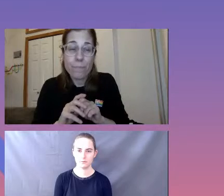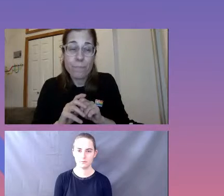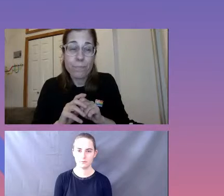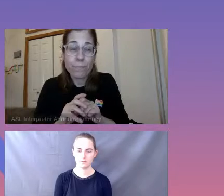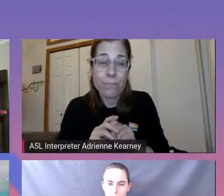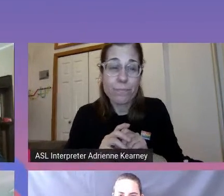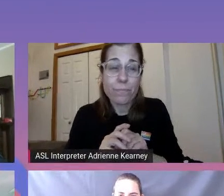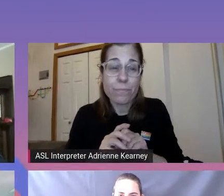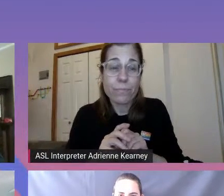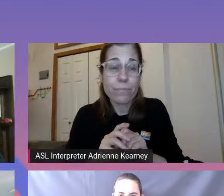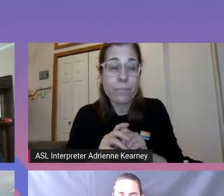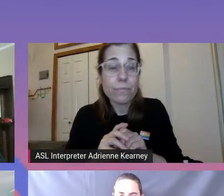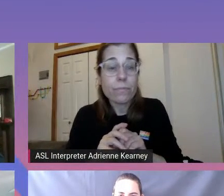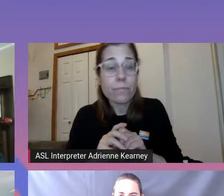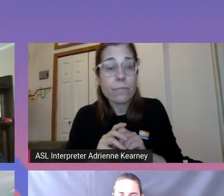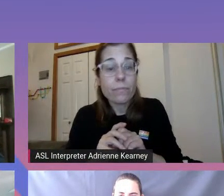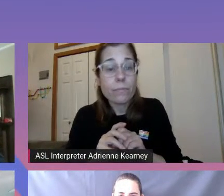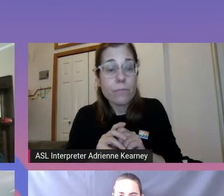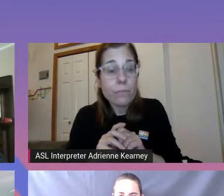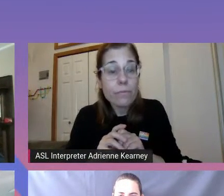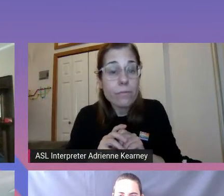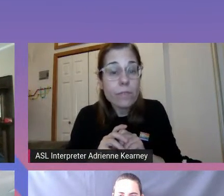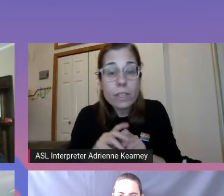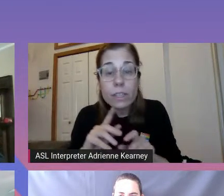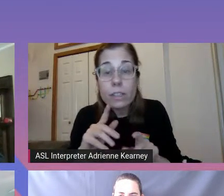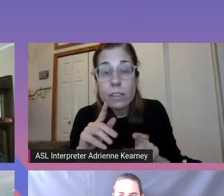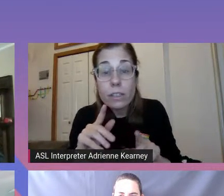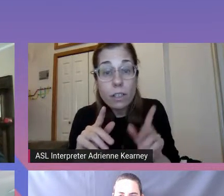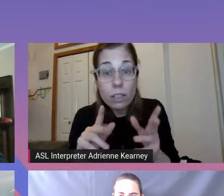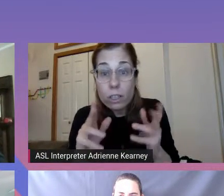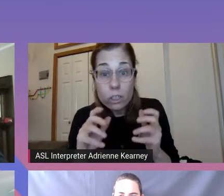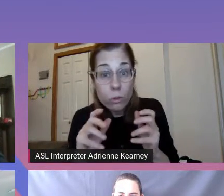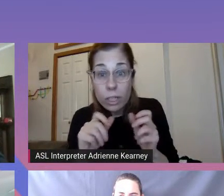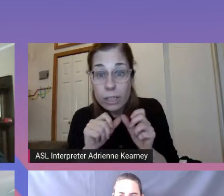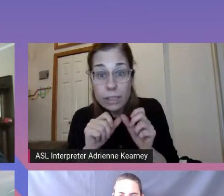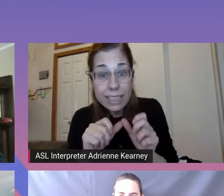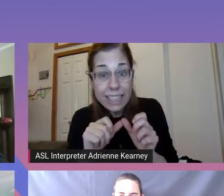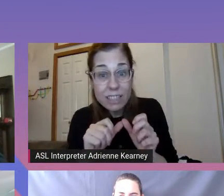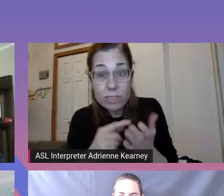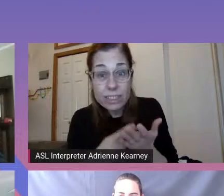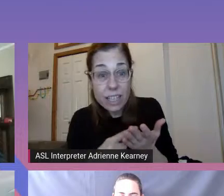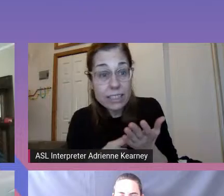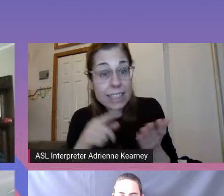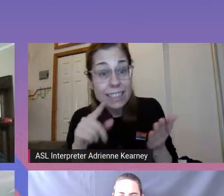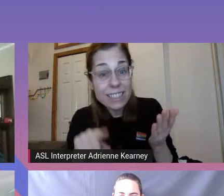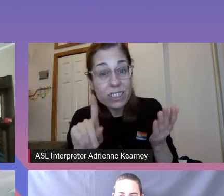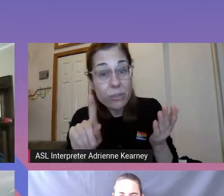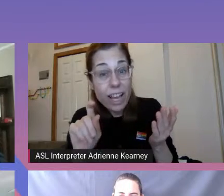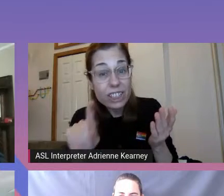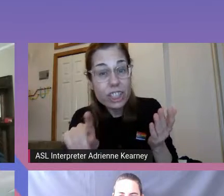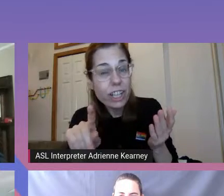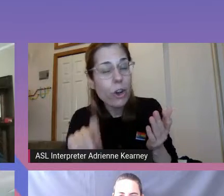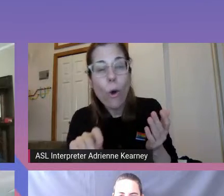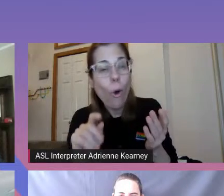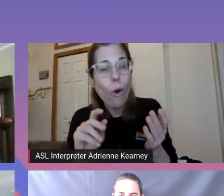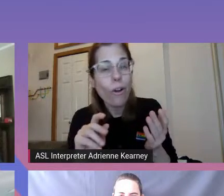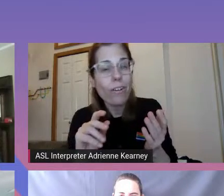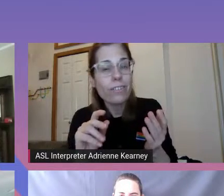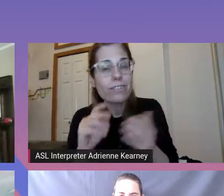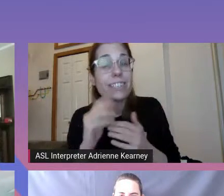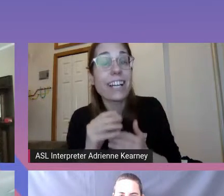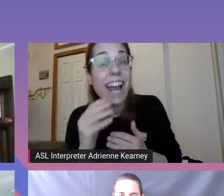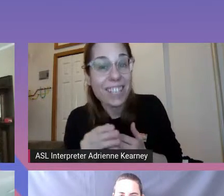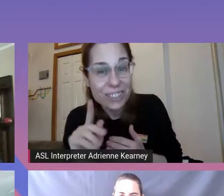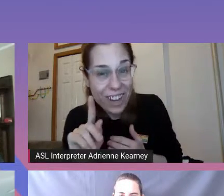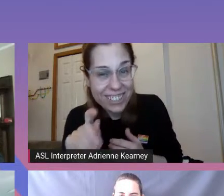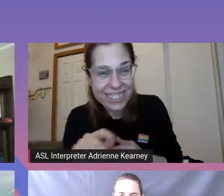Versto, I don't know if you want to also tackle a little bit of the question, but if you don't, we can just move into the next one. I'm keeping it very organic because it's also